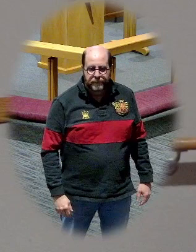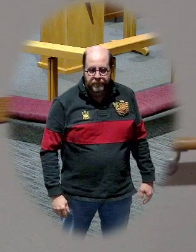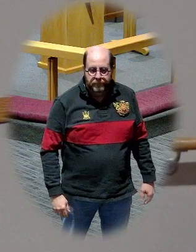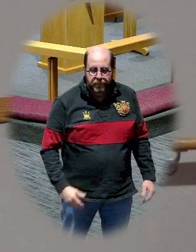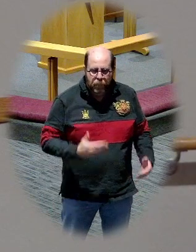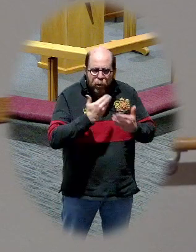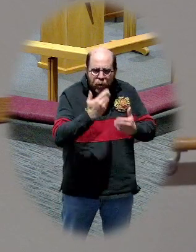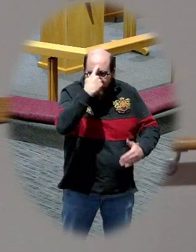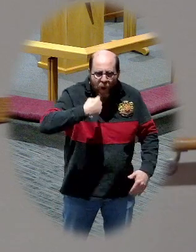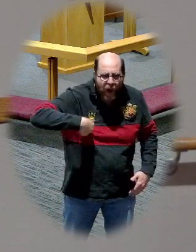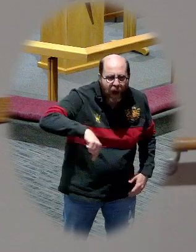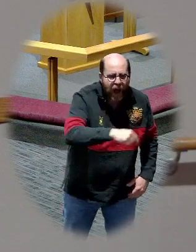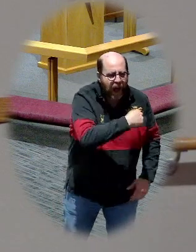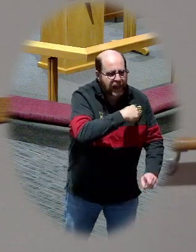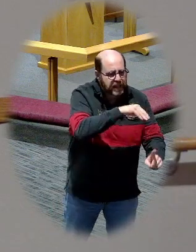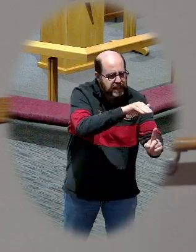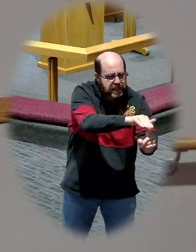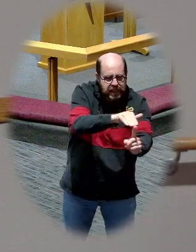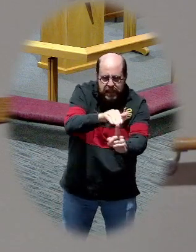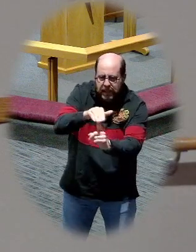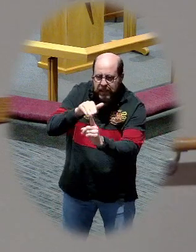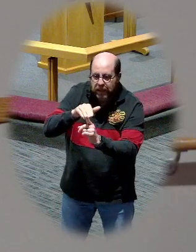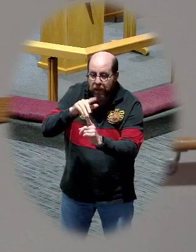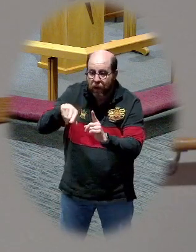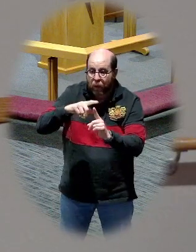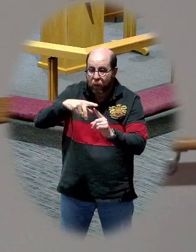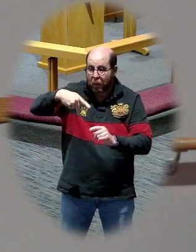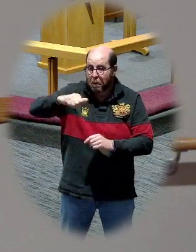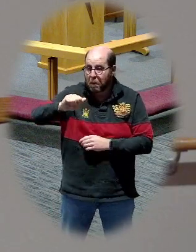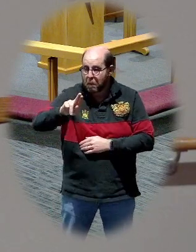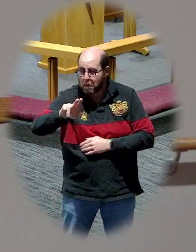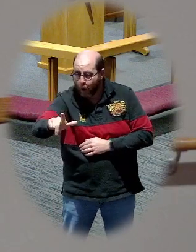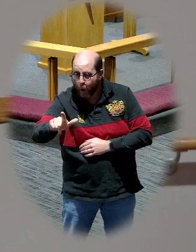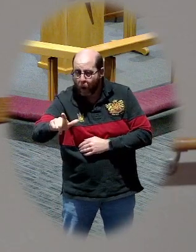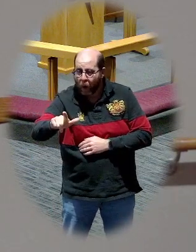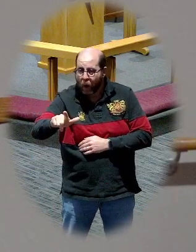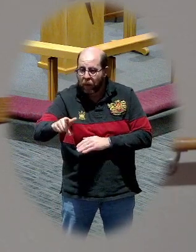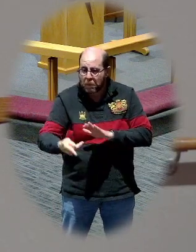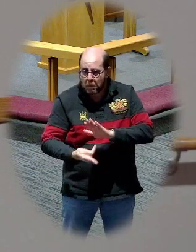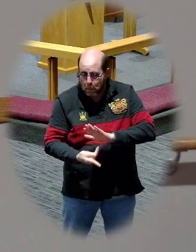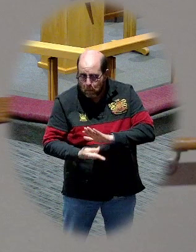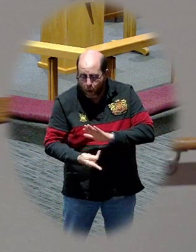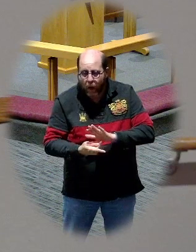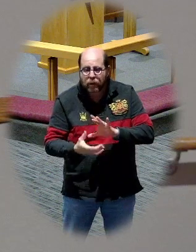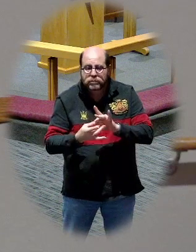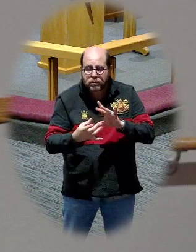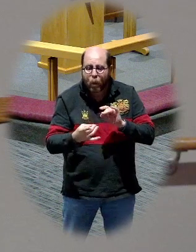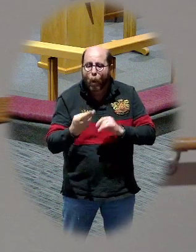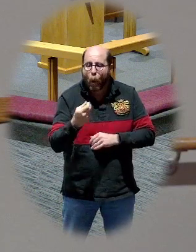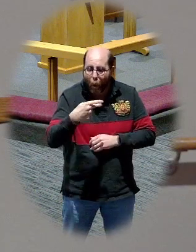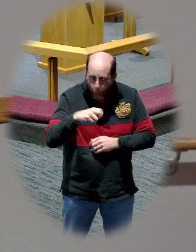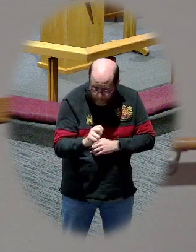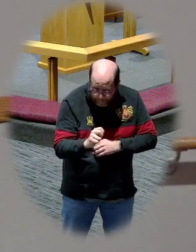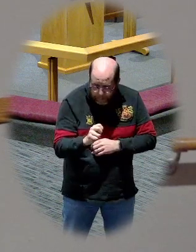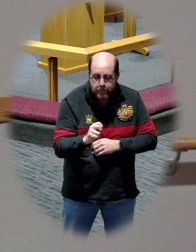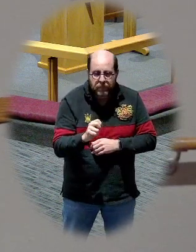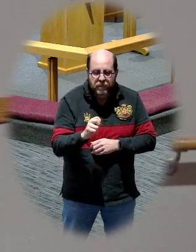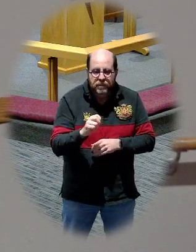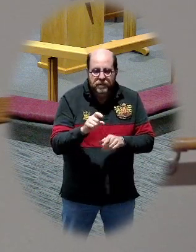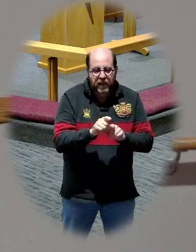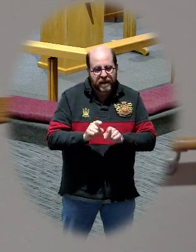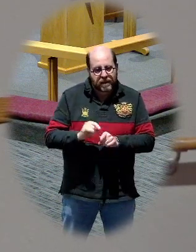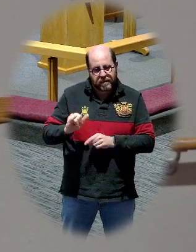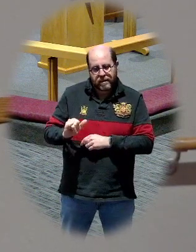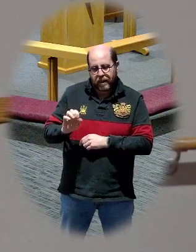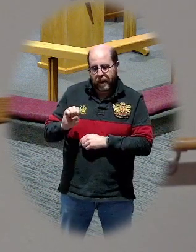It's good for us to be reminded that when St. Paul talks about hope, as he does in our epistle